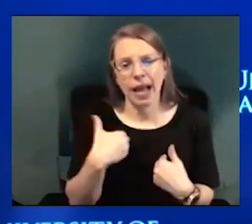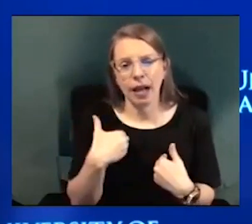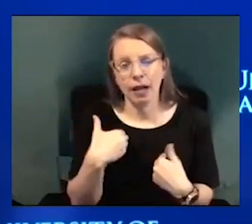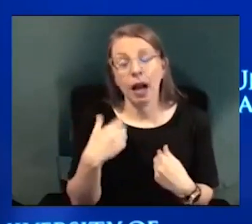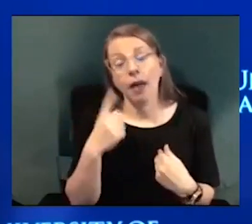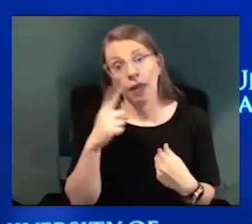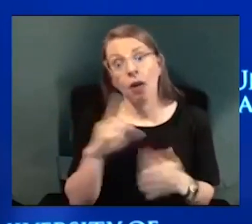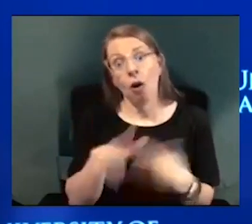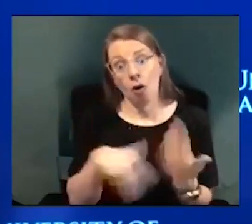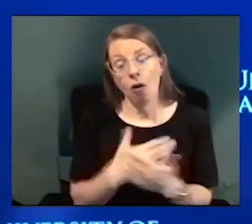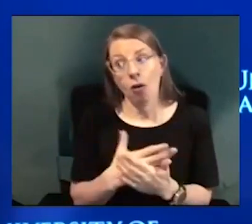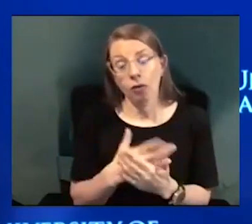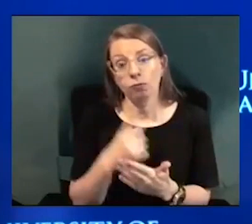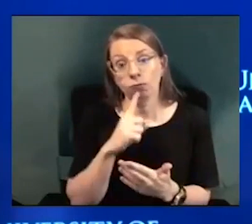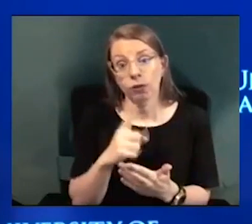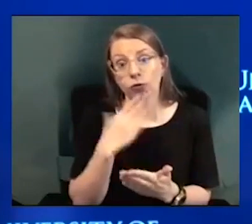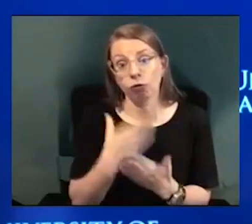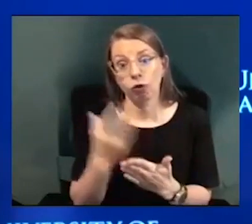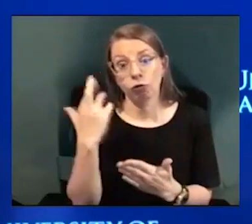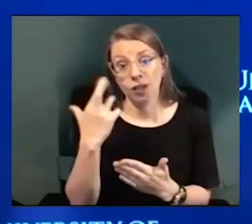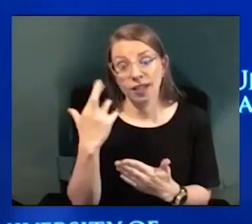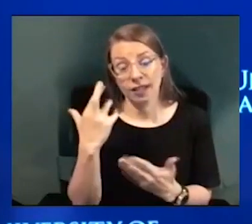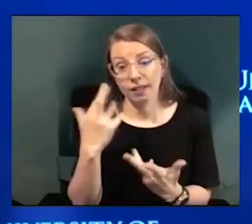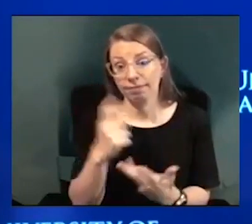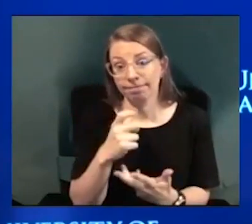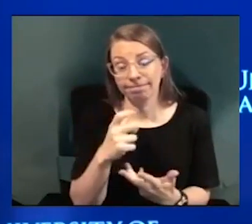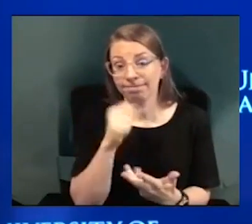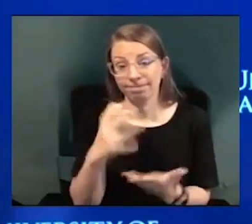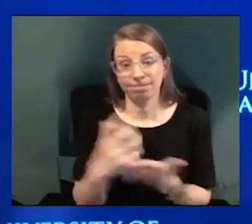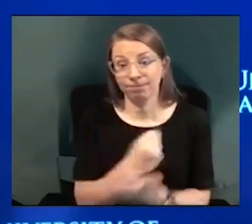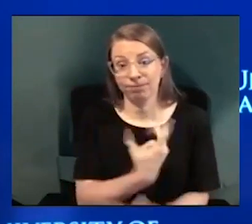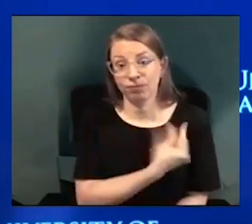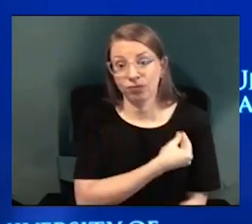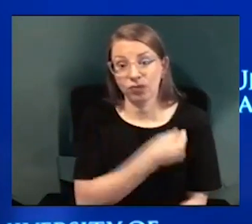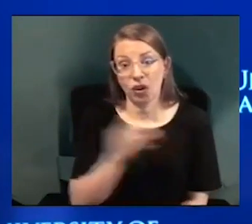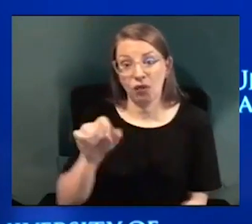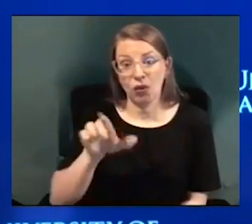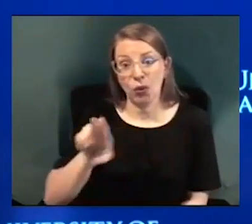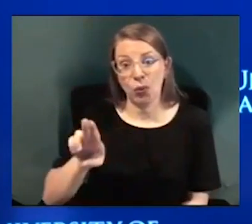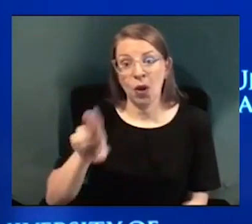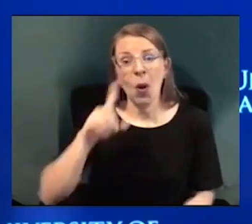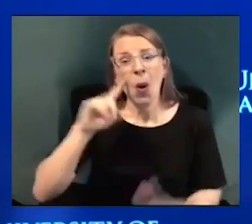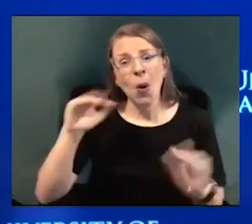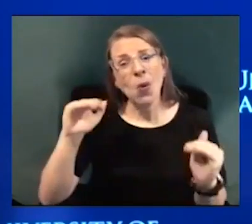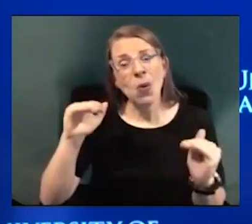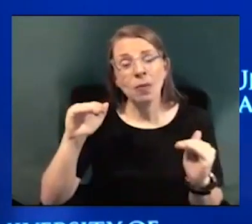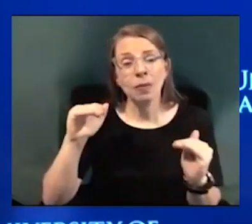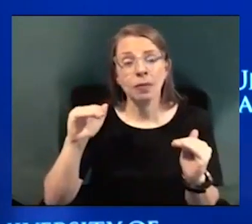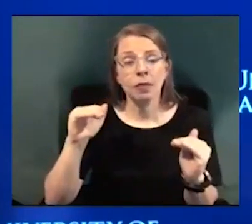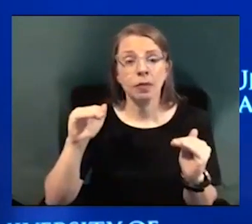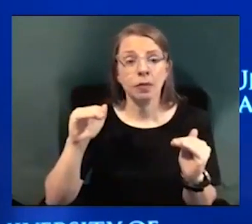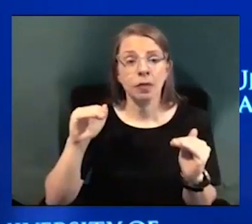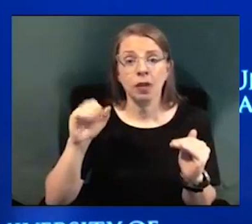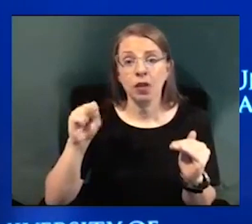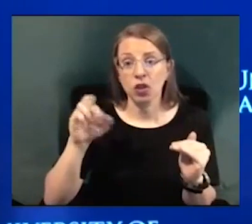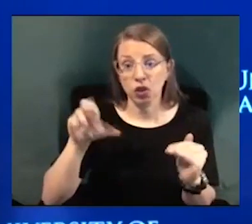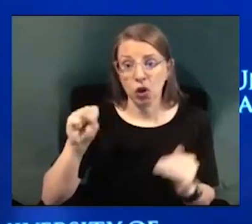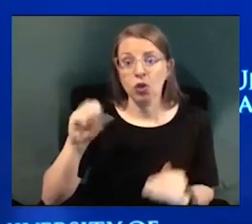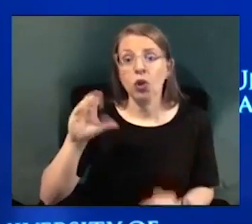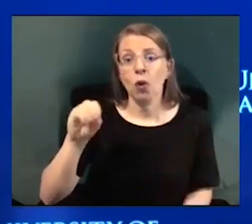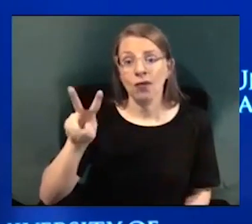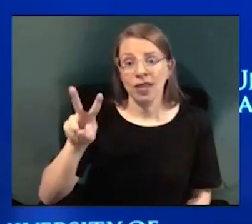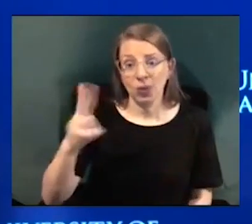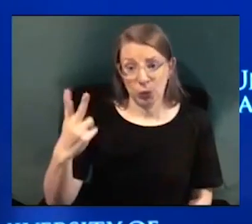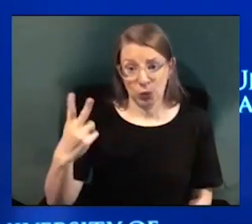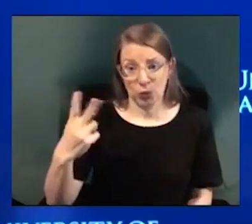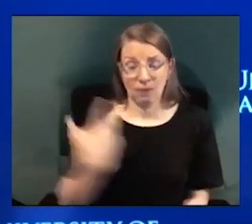not be vaccinated. And I think we hope to get there on the SARS-CoV-2 vaccination because,